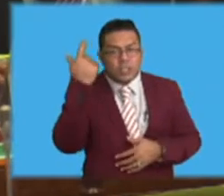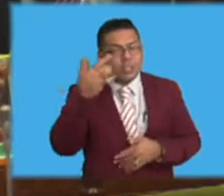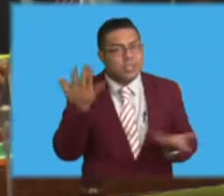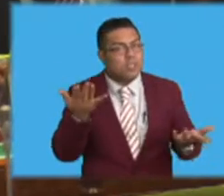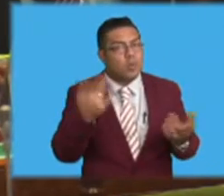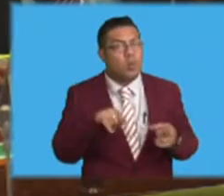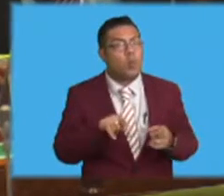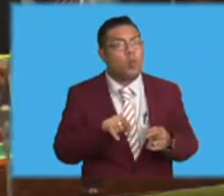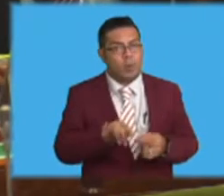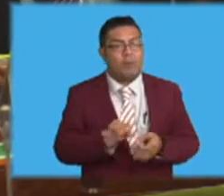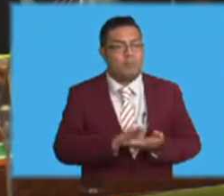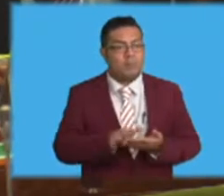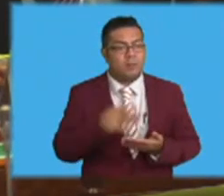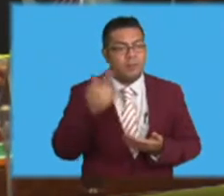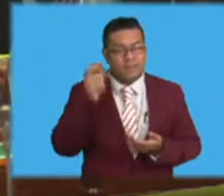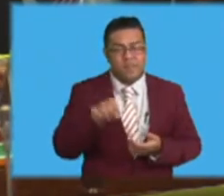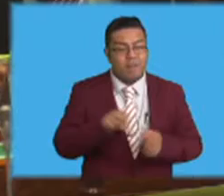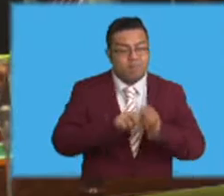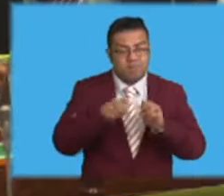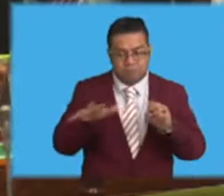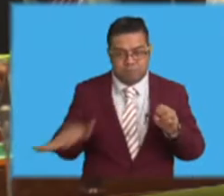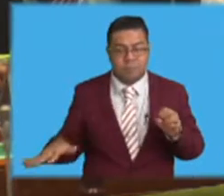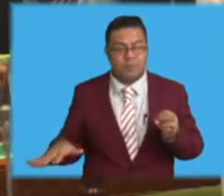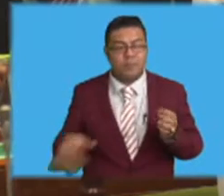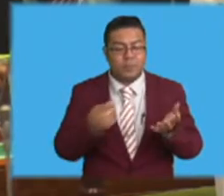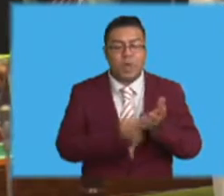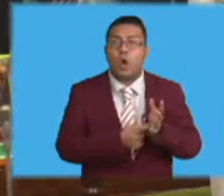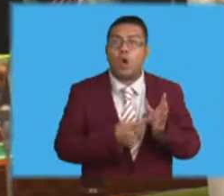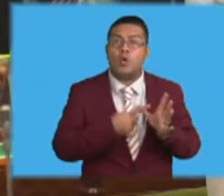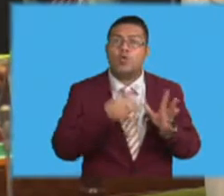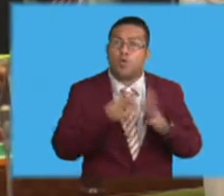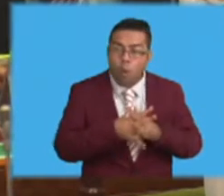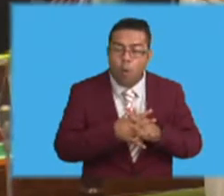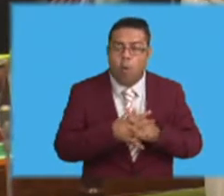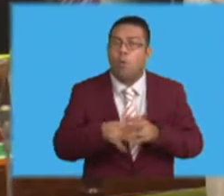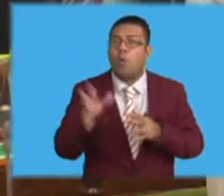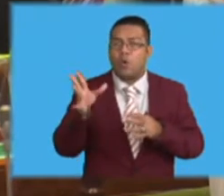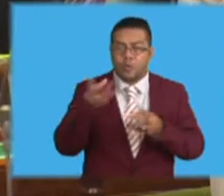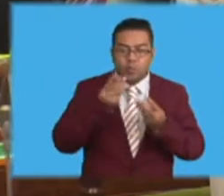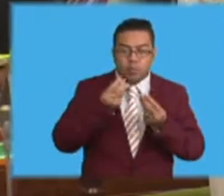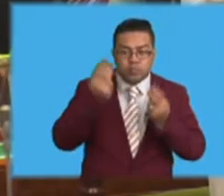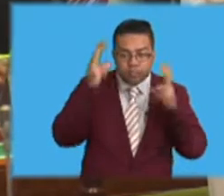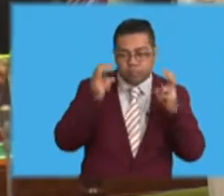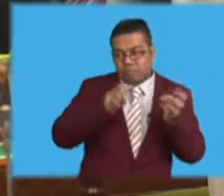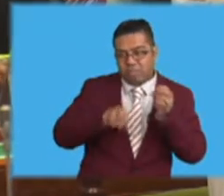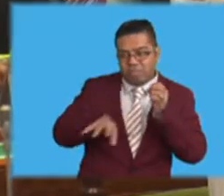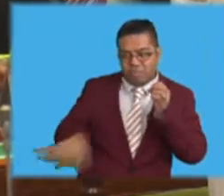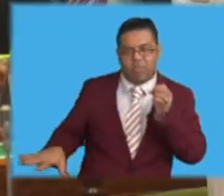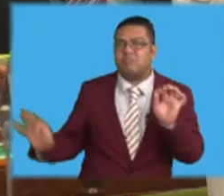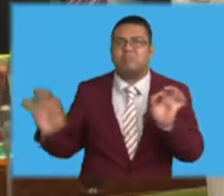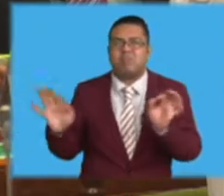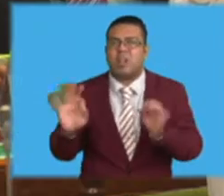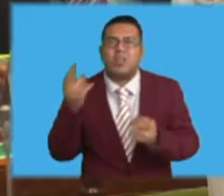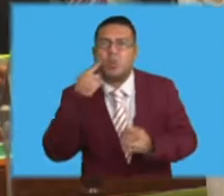of Navua if there was discharge of raw sewage. And our team, after citing water discharge into